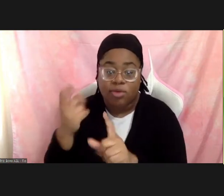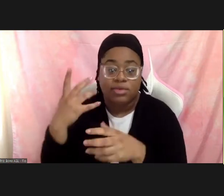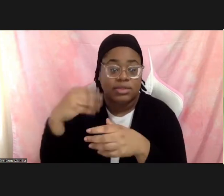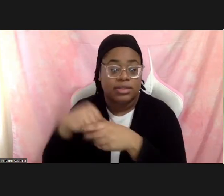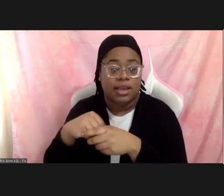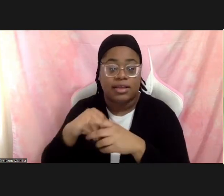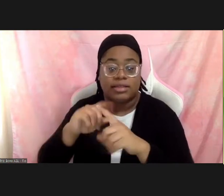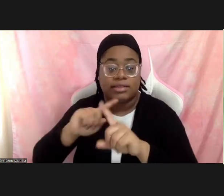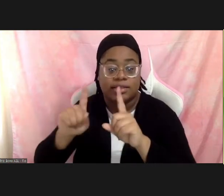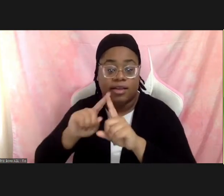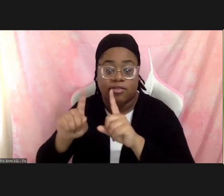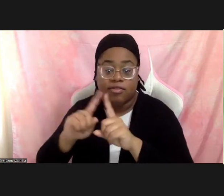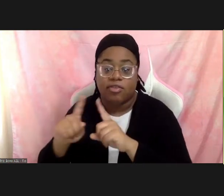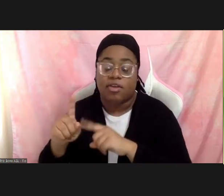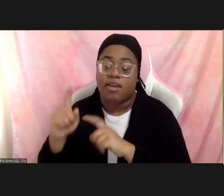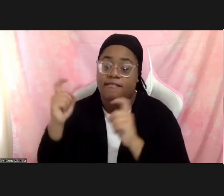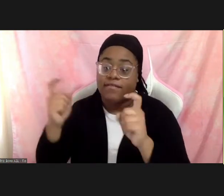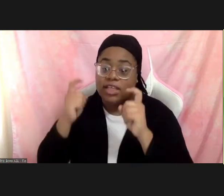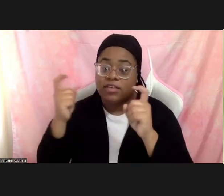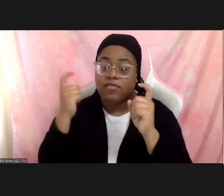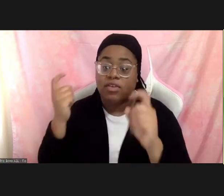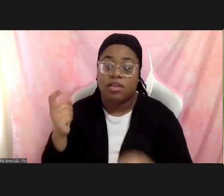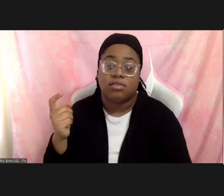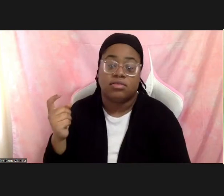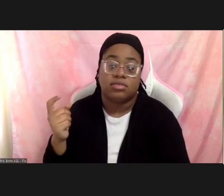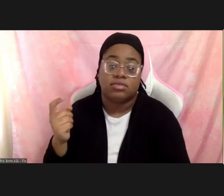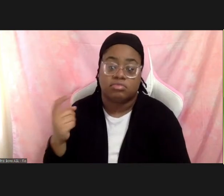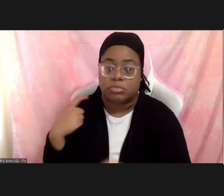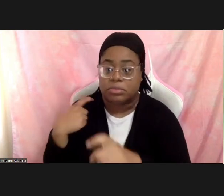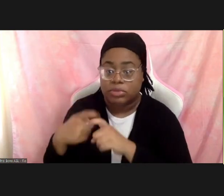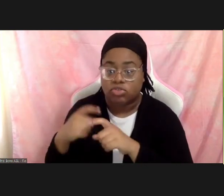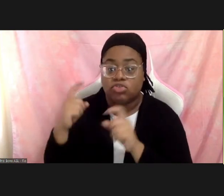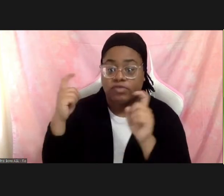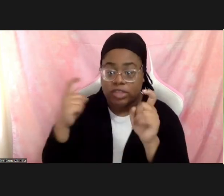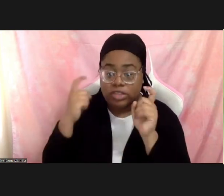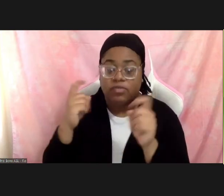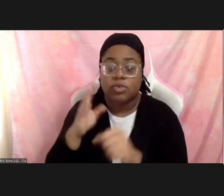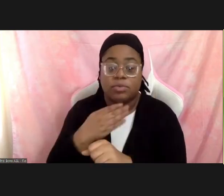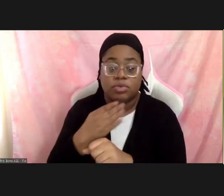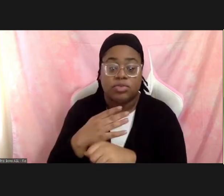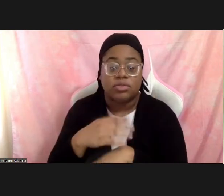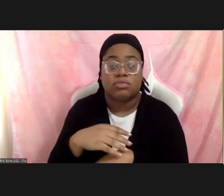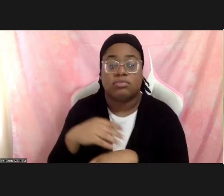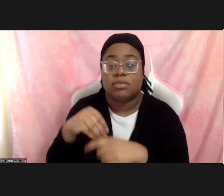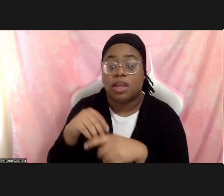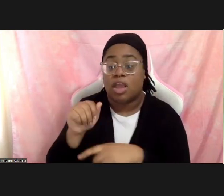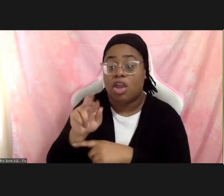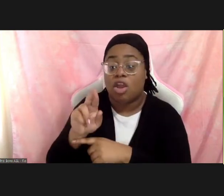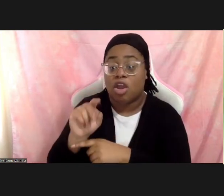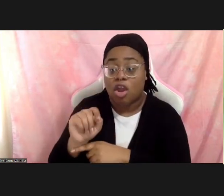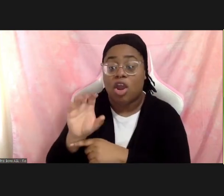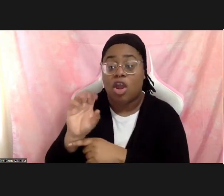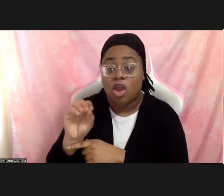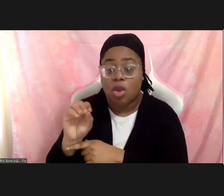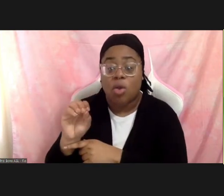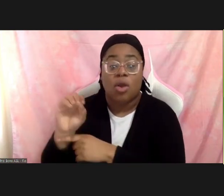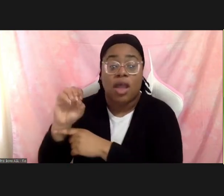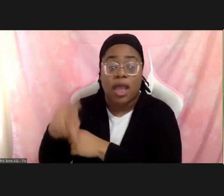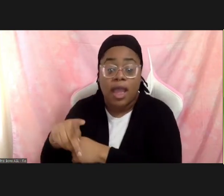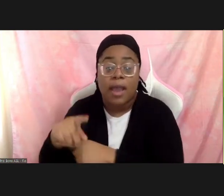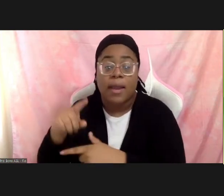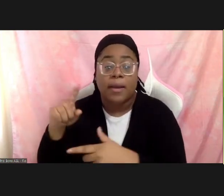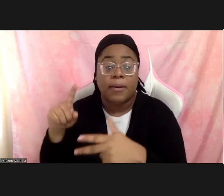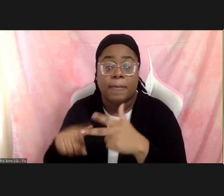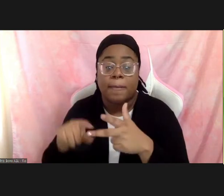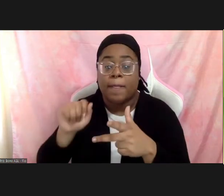Festival Internacional de Música, Art.Coop, Anti-Capitalism for Artists, Misuzu